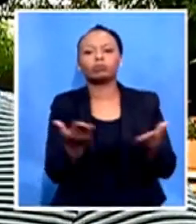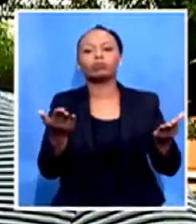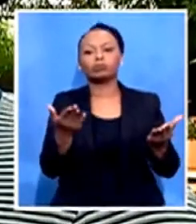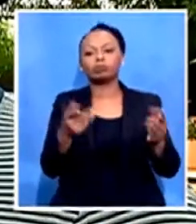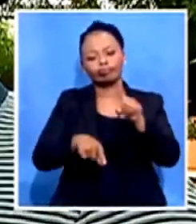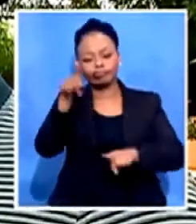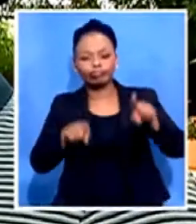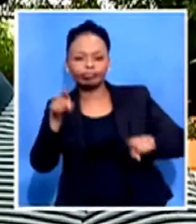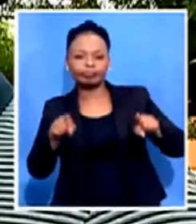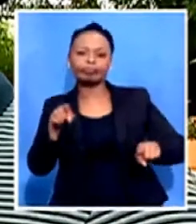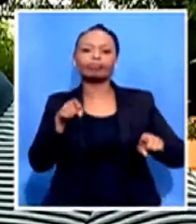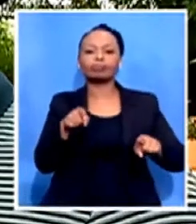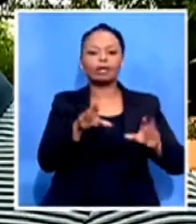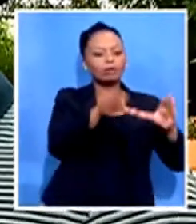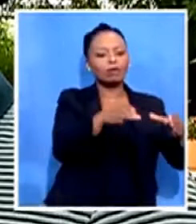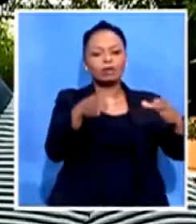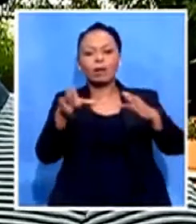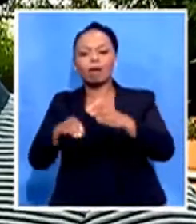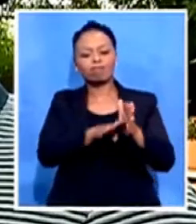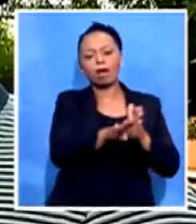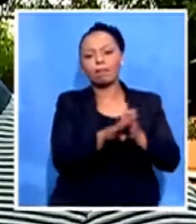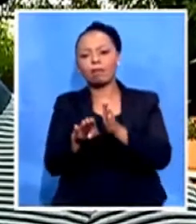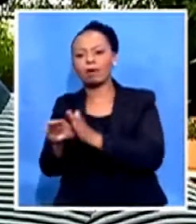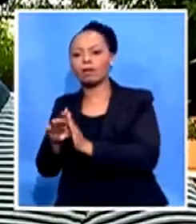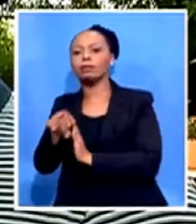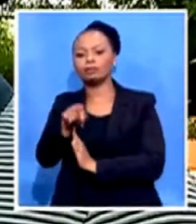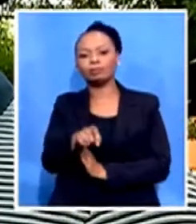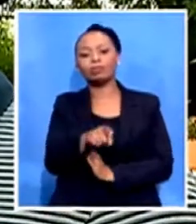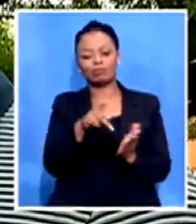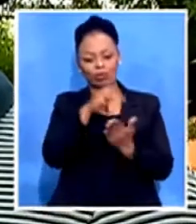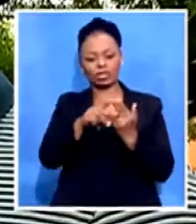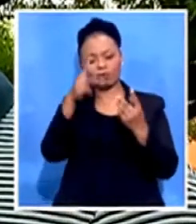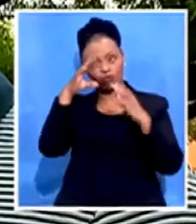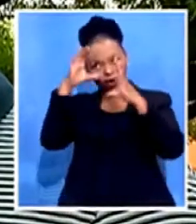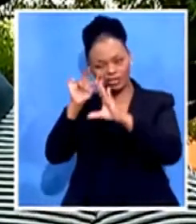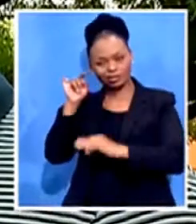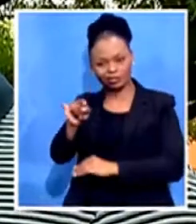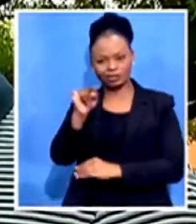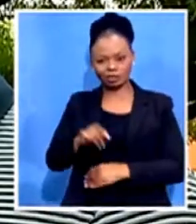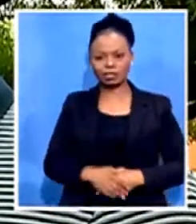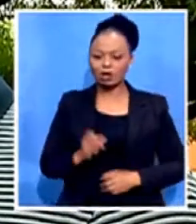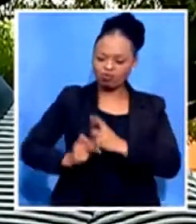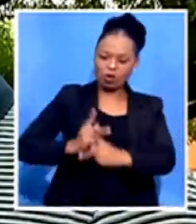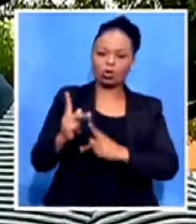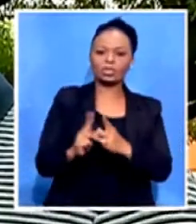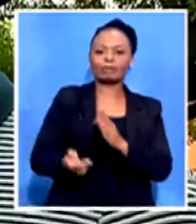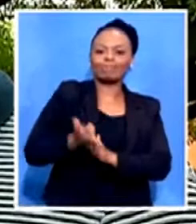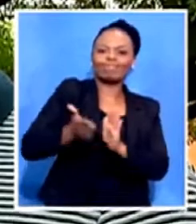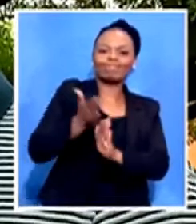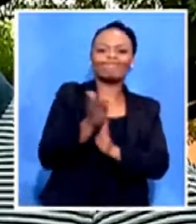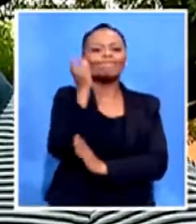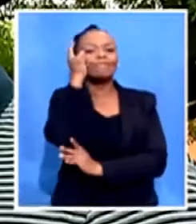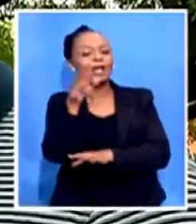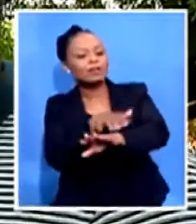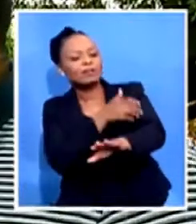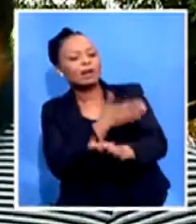be a core part of it. But the process itself will allow us to understand what the farm can and cannot afford and what it does and does